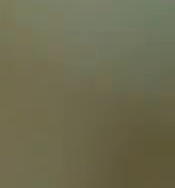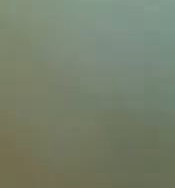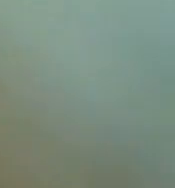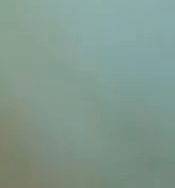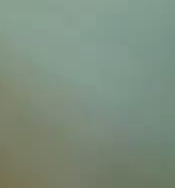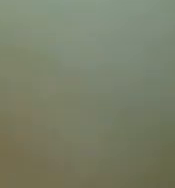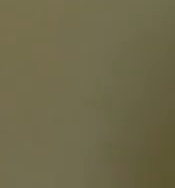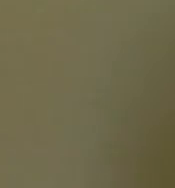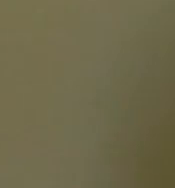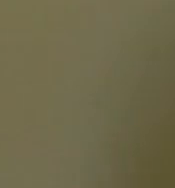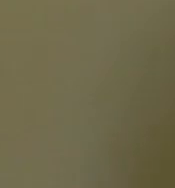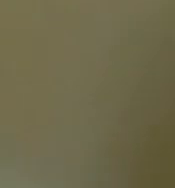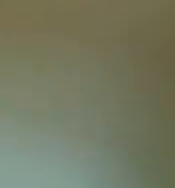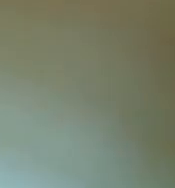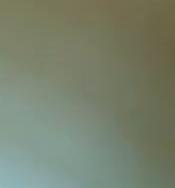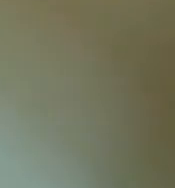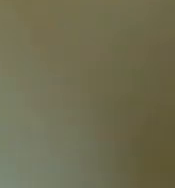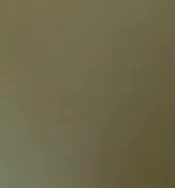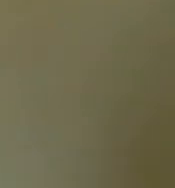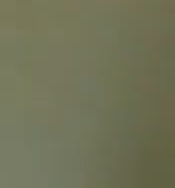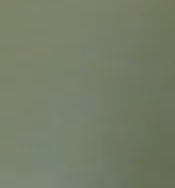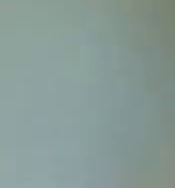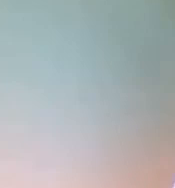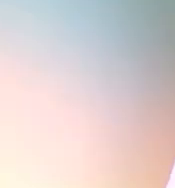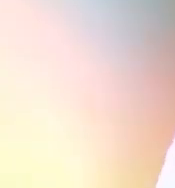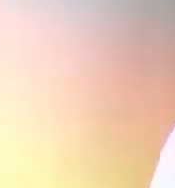Bula, I'm Miri, I'm from Lotoka, and I love Gold